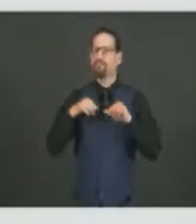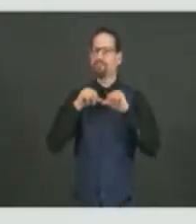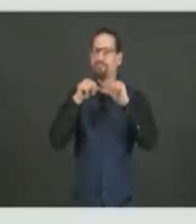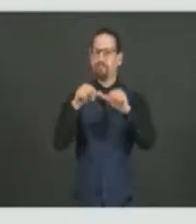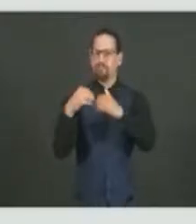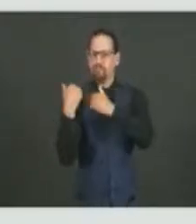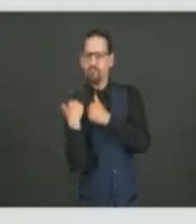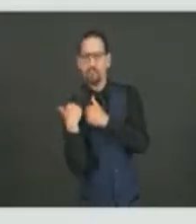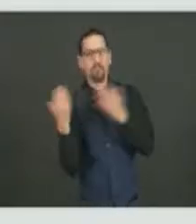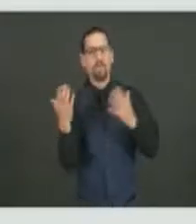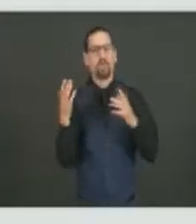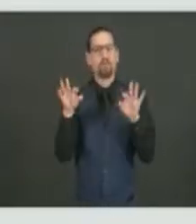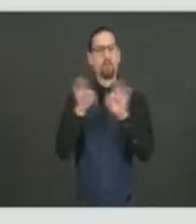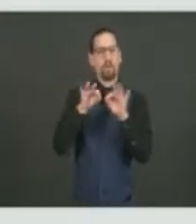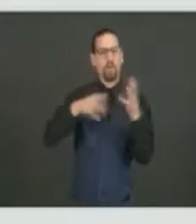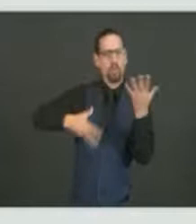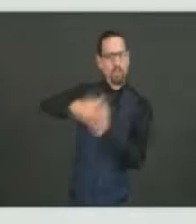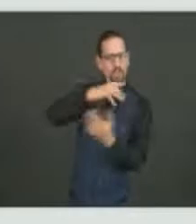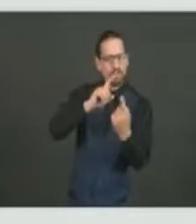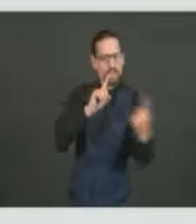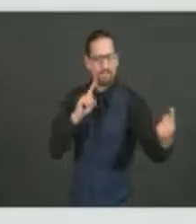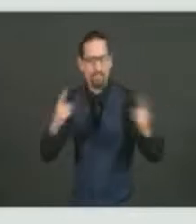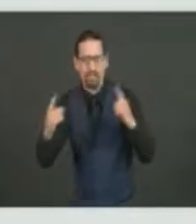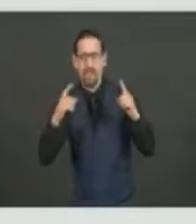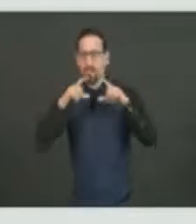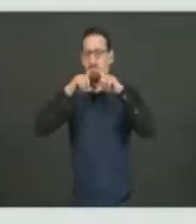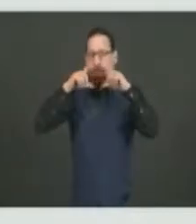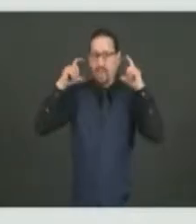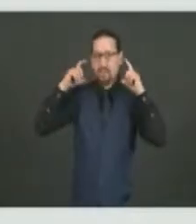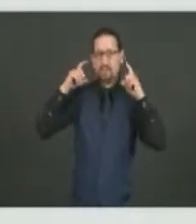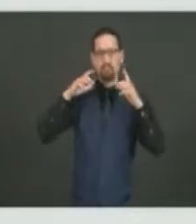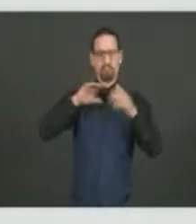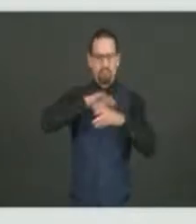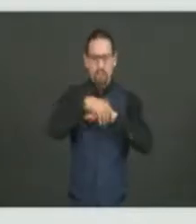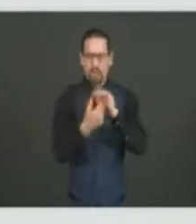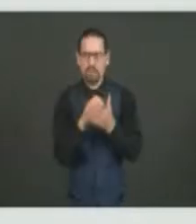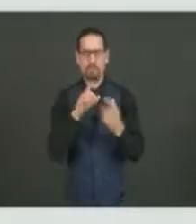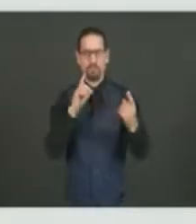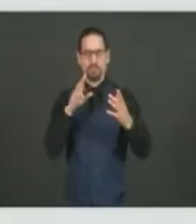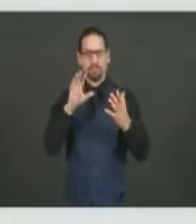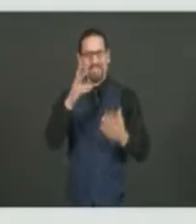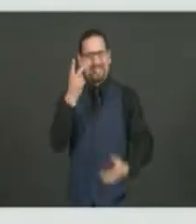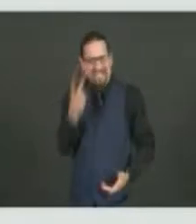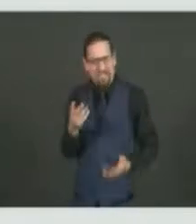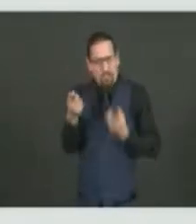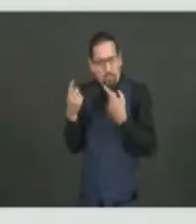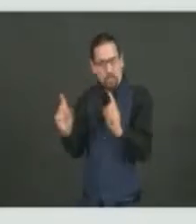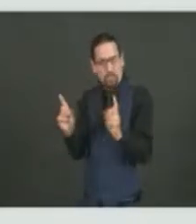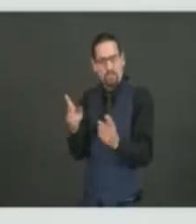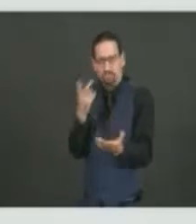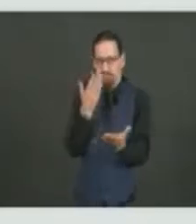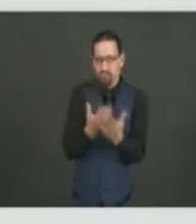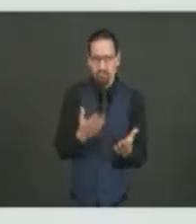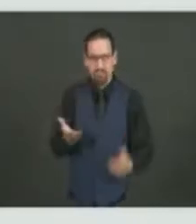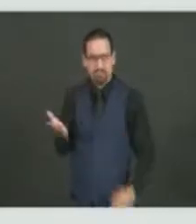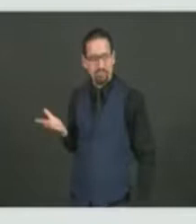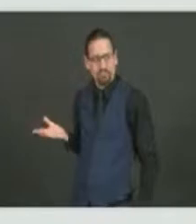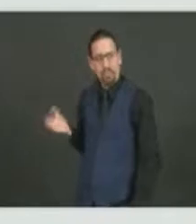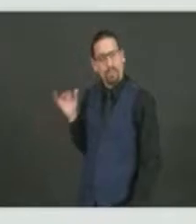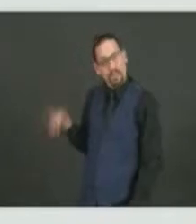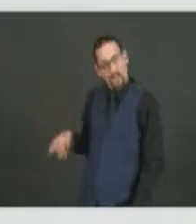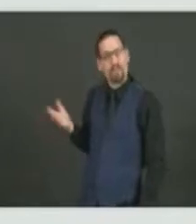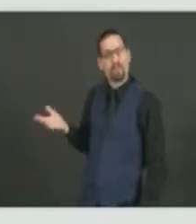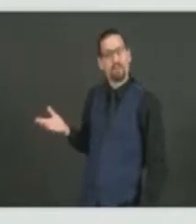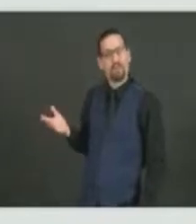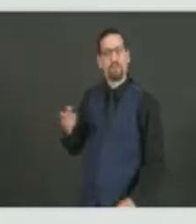feet apart, and following the rules. But if you look at the data in front of you, that is absolutely not the case in much of the rest